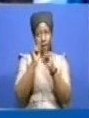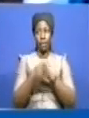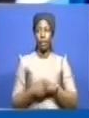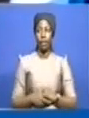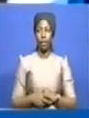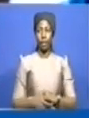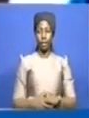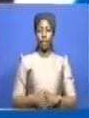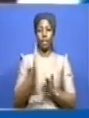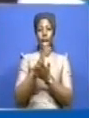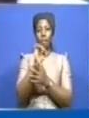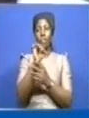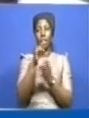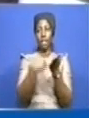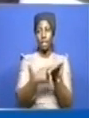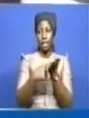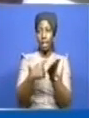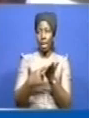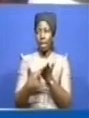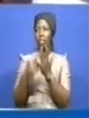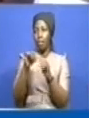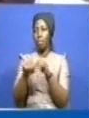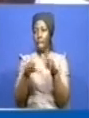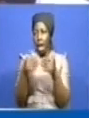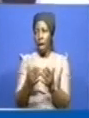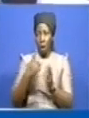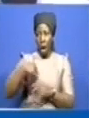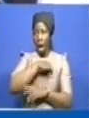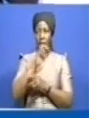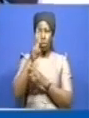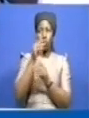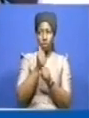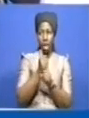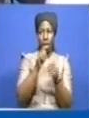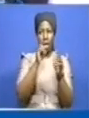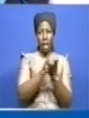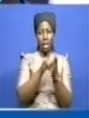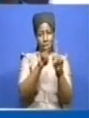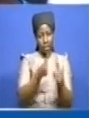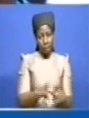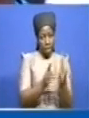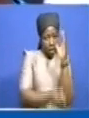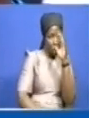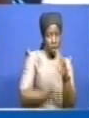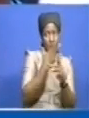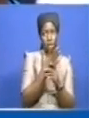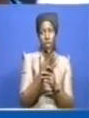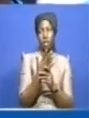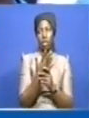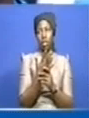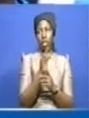these discussions about how we are going to do it and the rollout thereof is